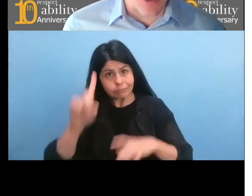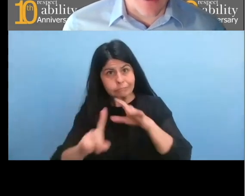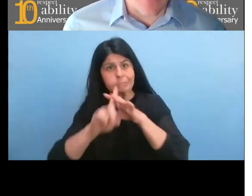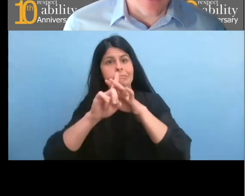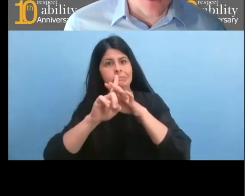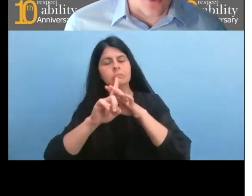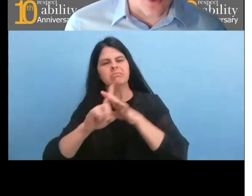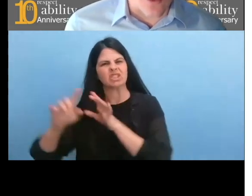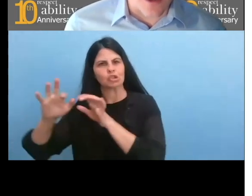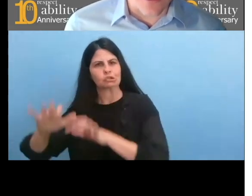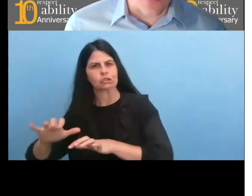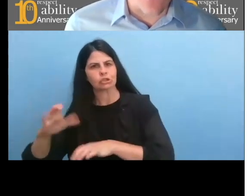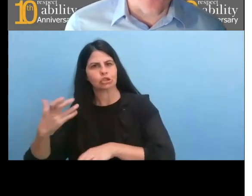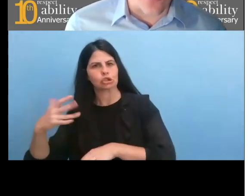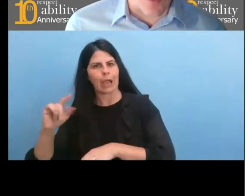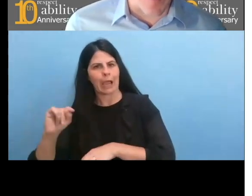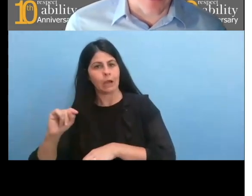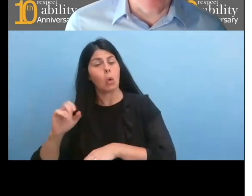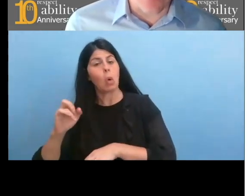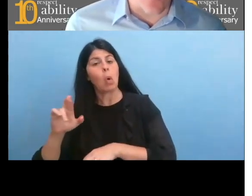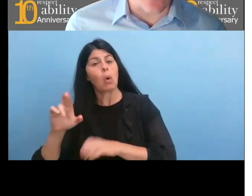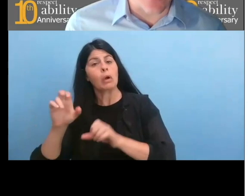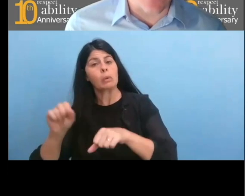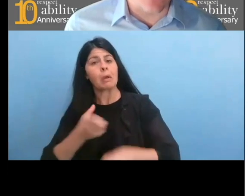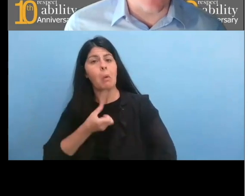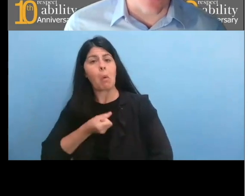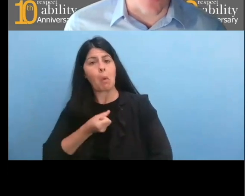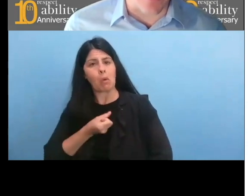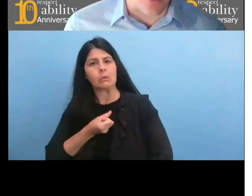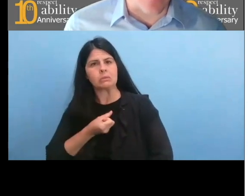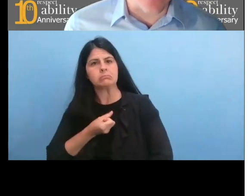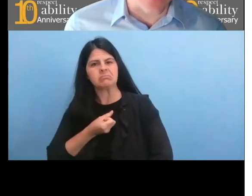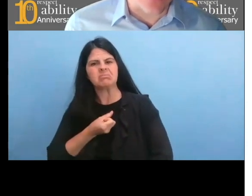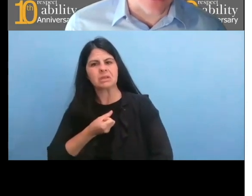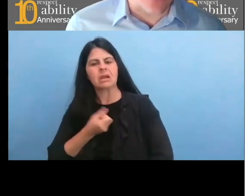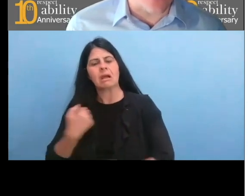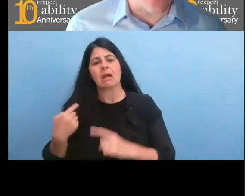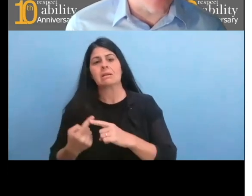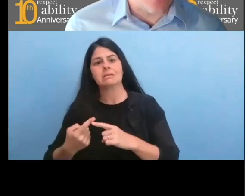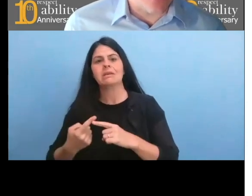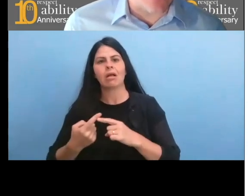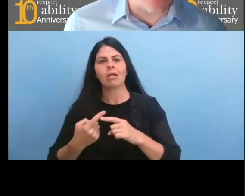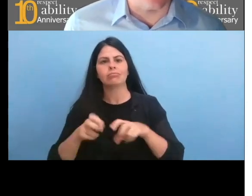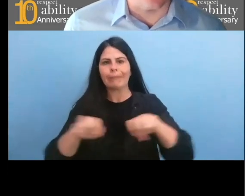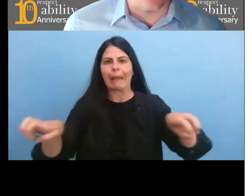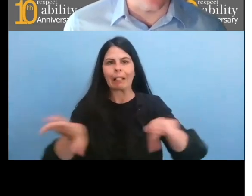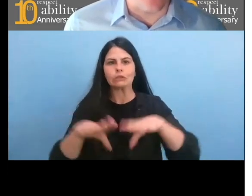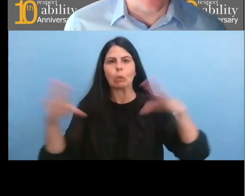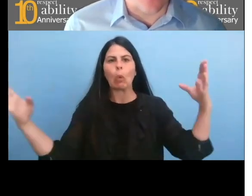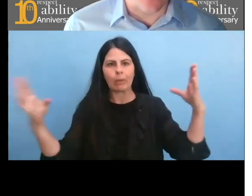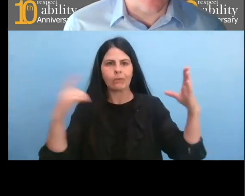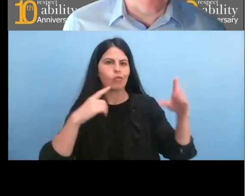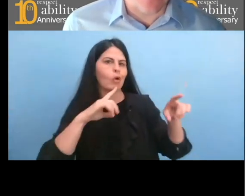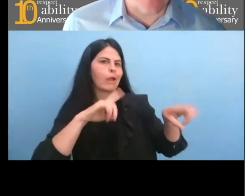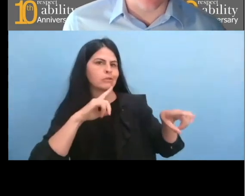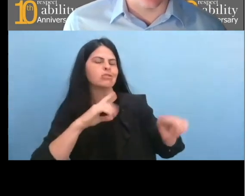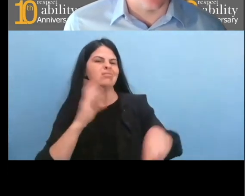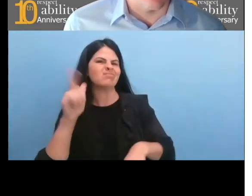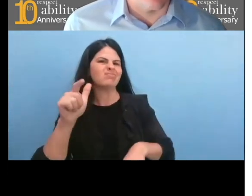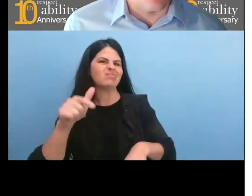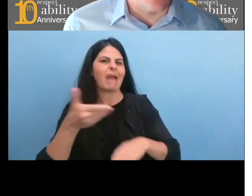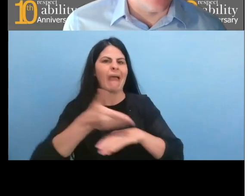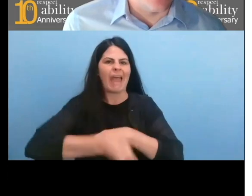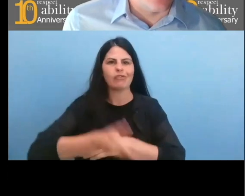into the chat or hold on to them for our panelists when we open it up to the entire group at the conclusion of the introductory